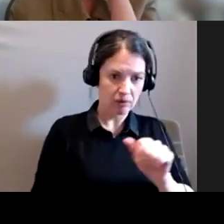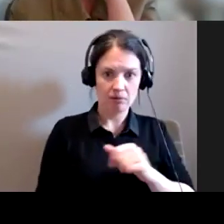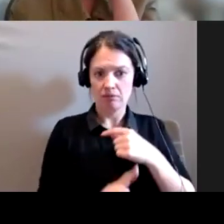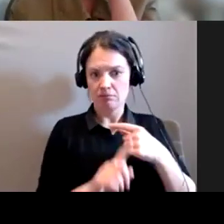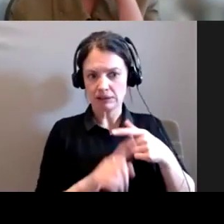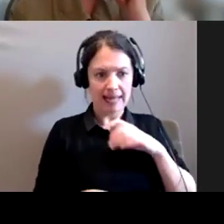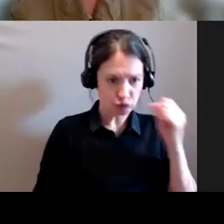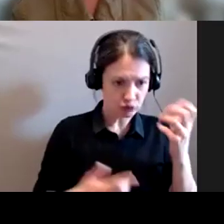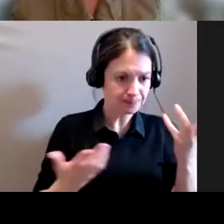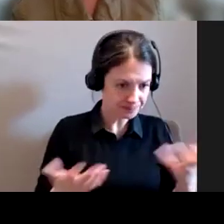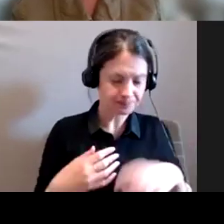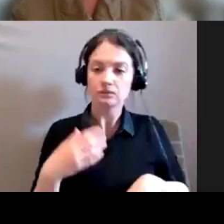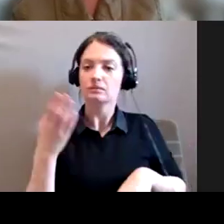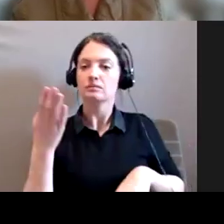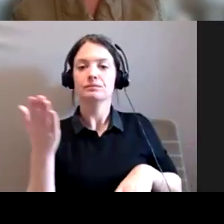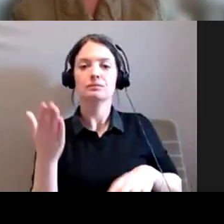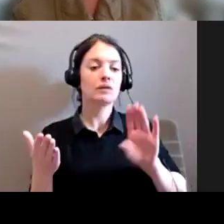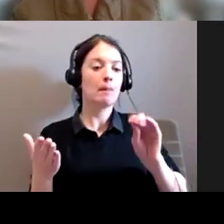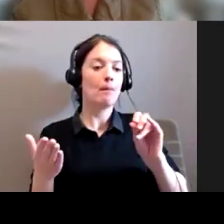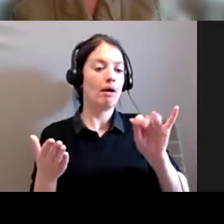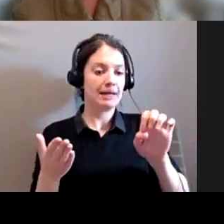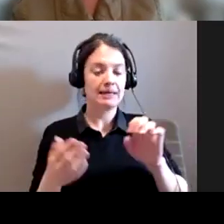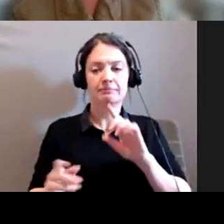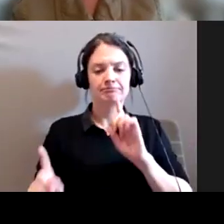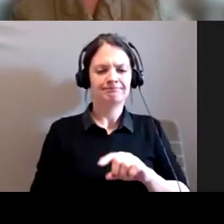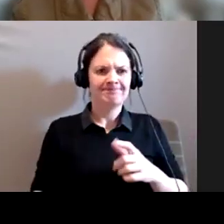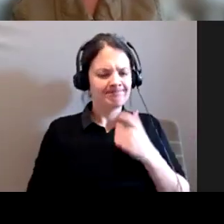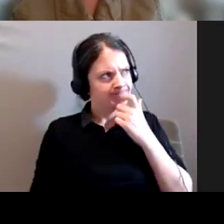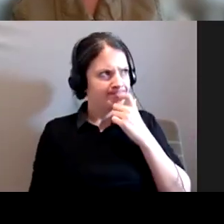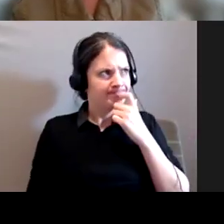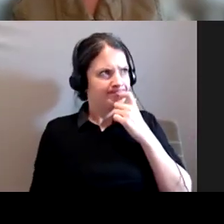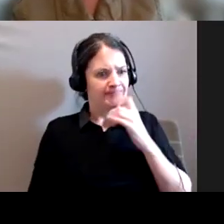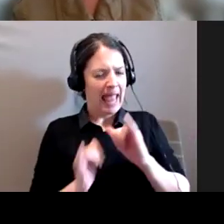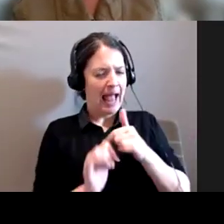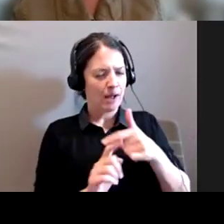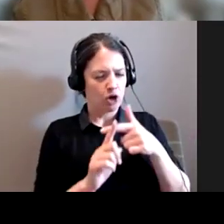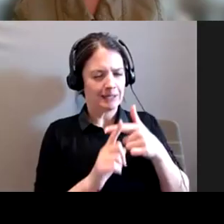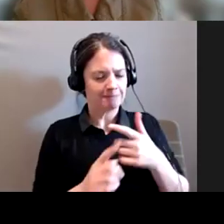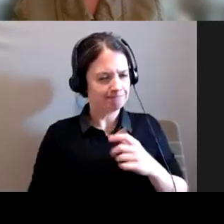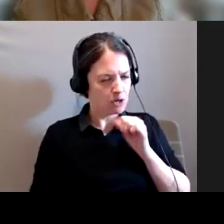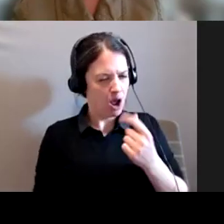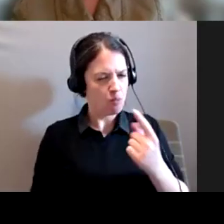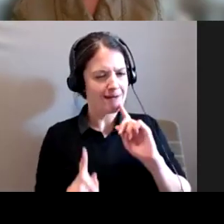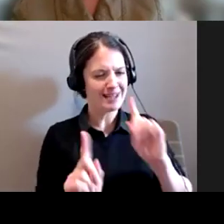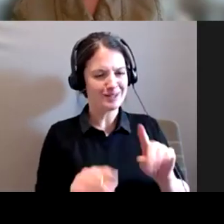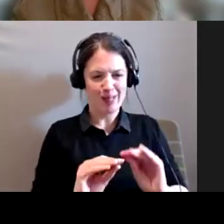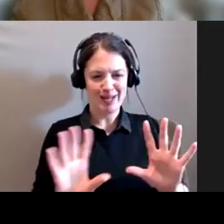Well, I was going to say, I think there's no one answer to that question. It's a good question, and I appreciate that you focused